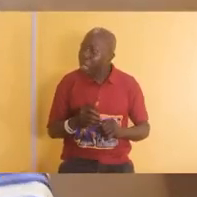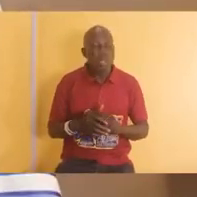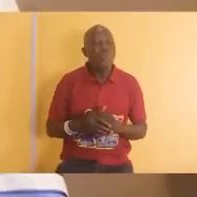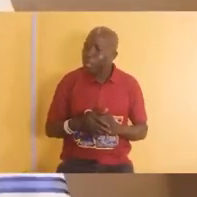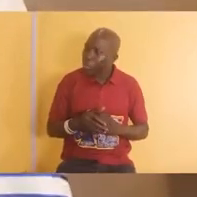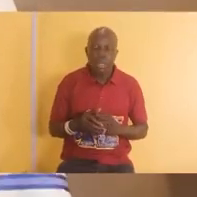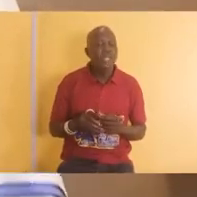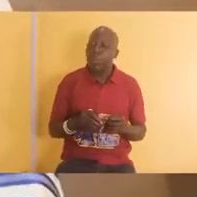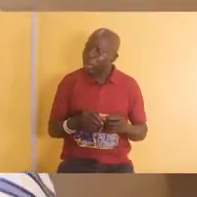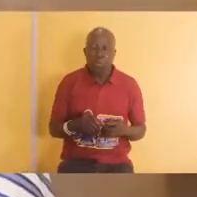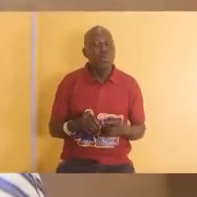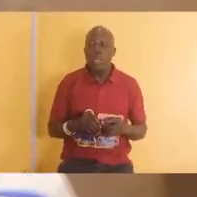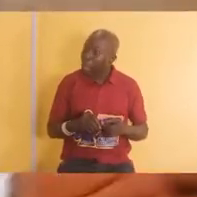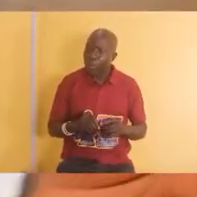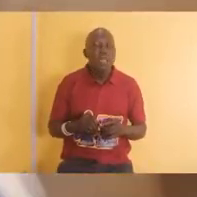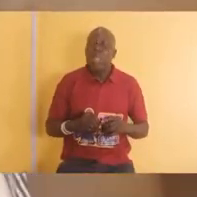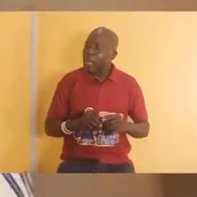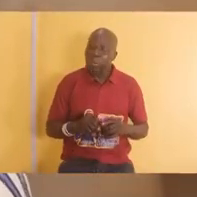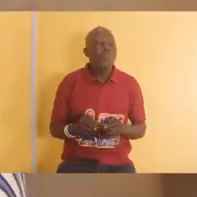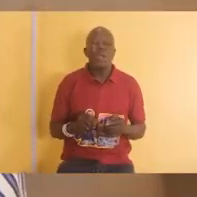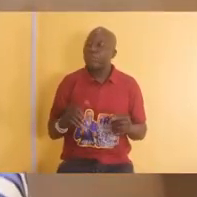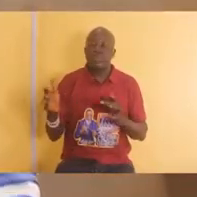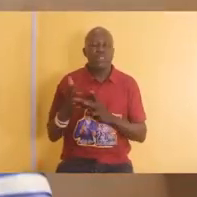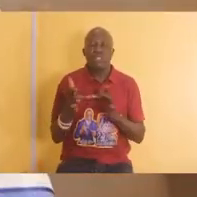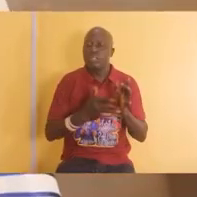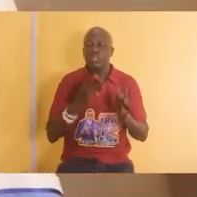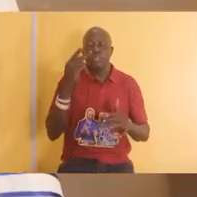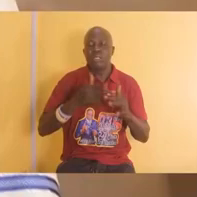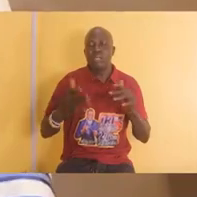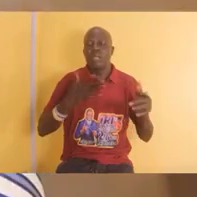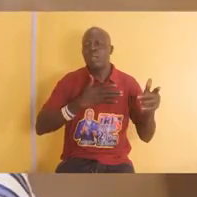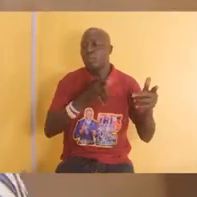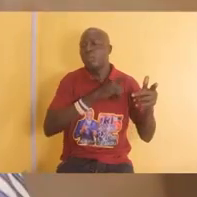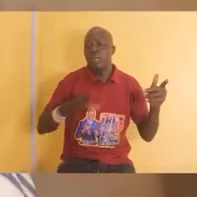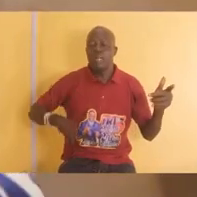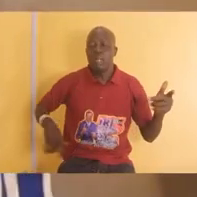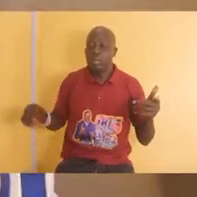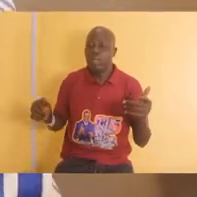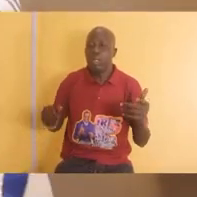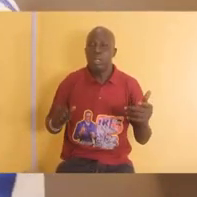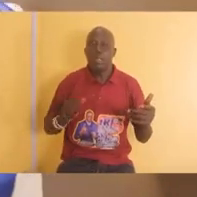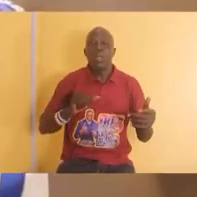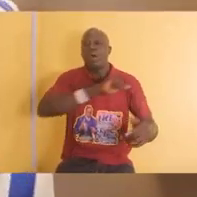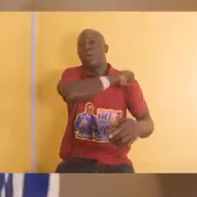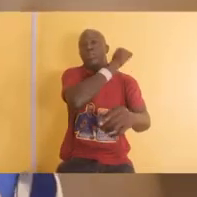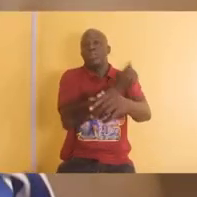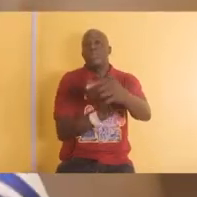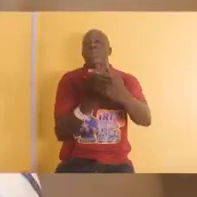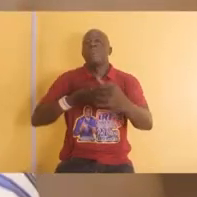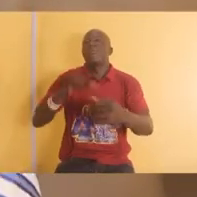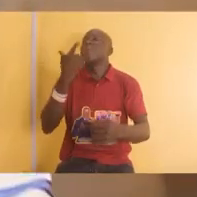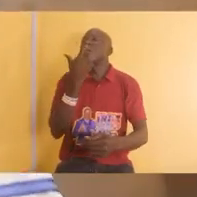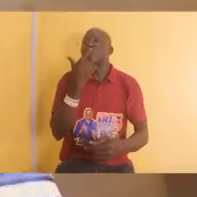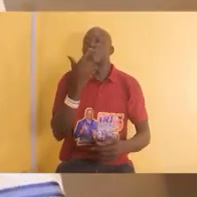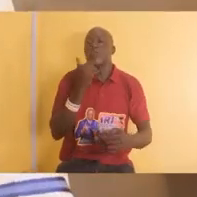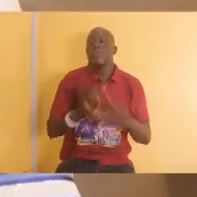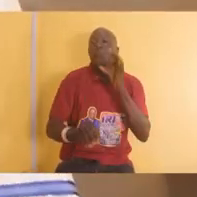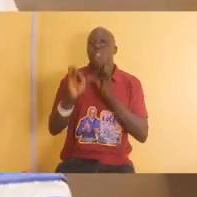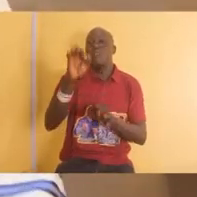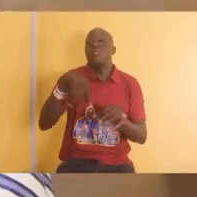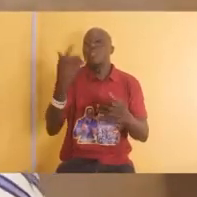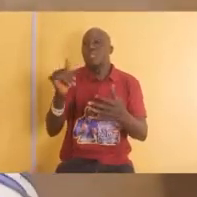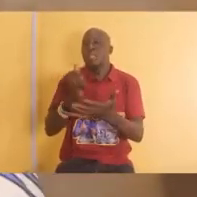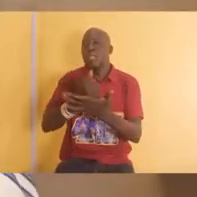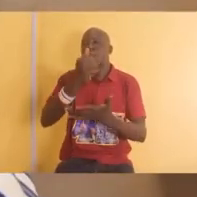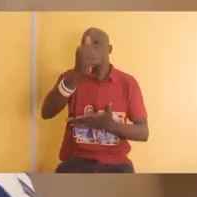ilé fún ààbò rẹ sí ilé jésù olúwa wá. Amen. In Jesus' name, my Lord. Authority come from my mouth. You can